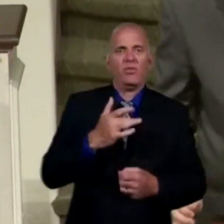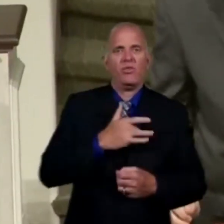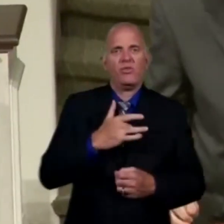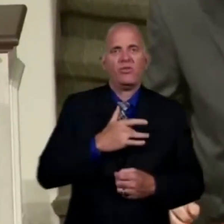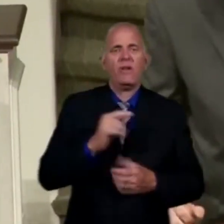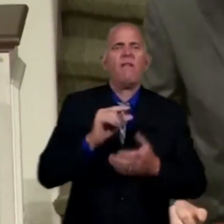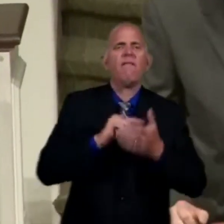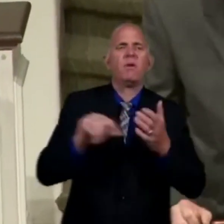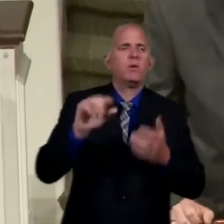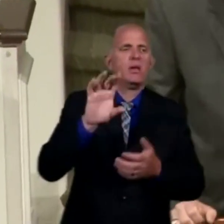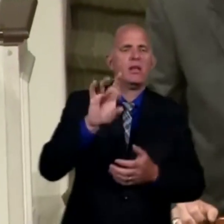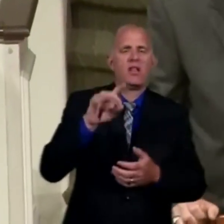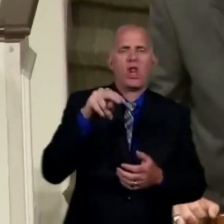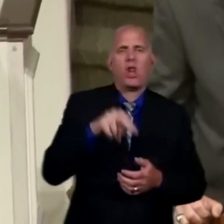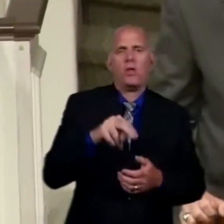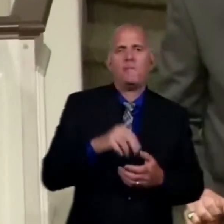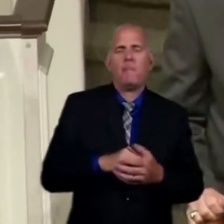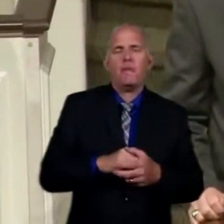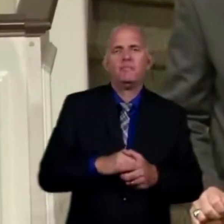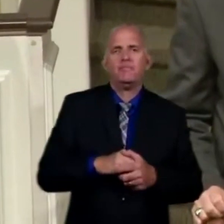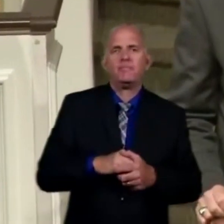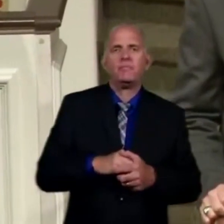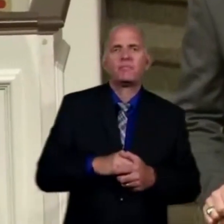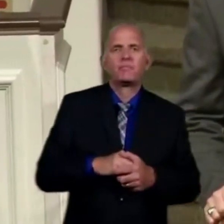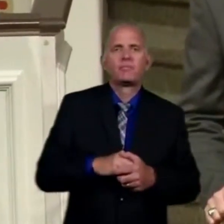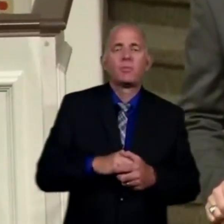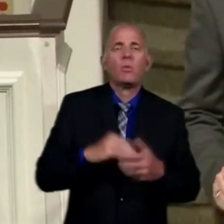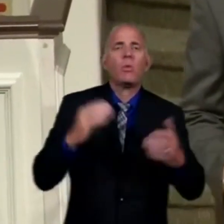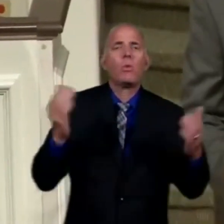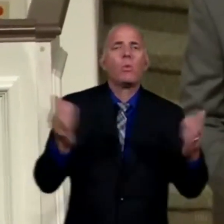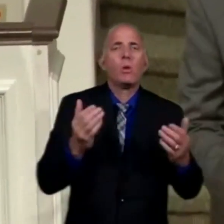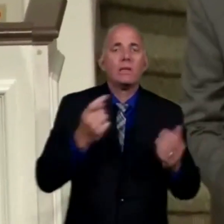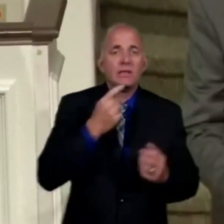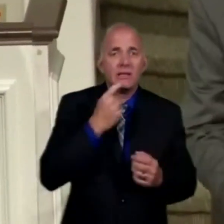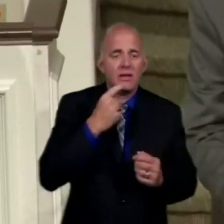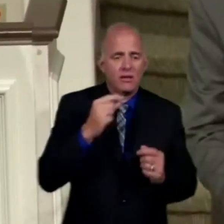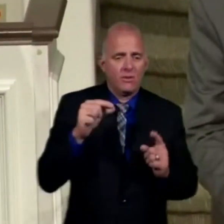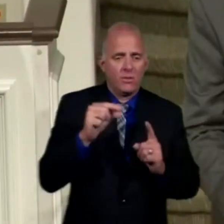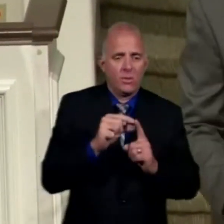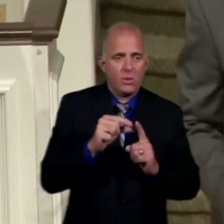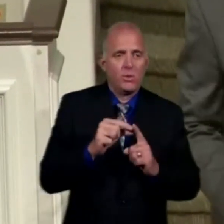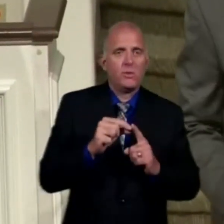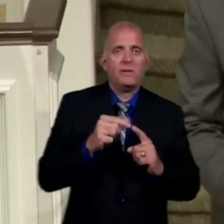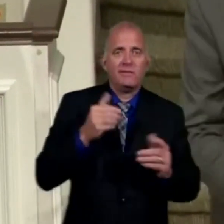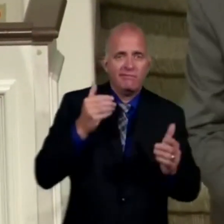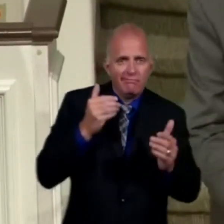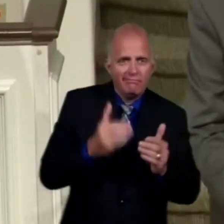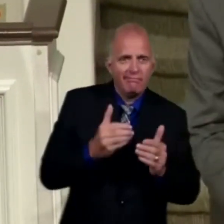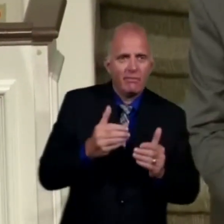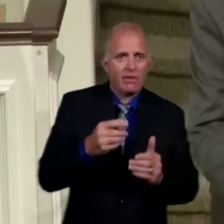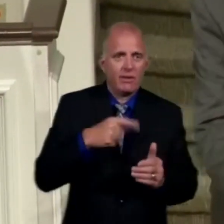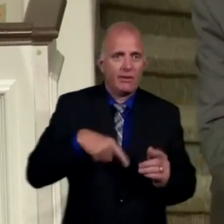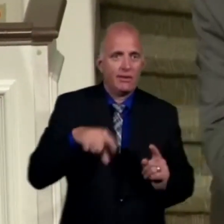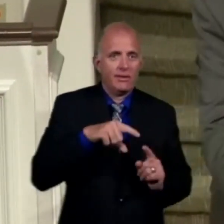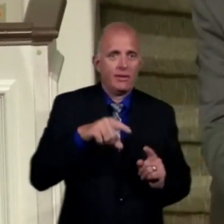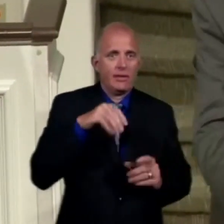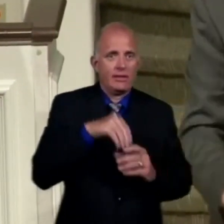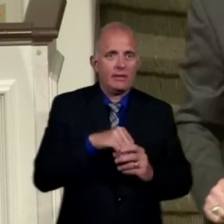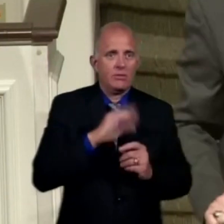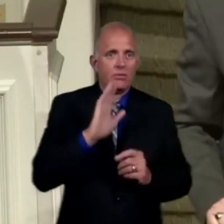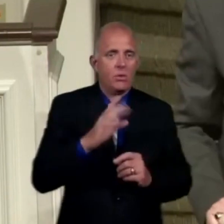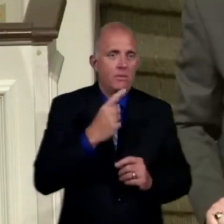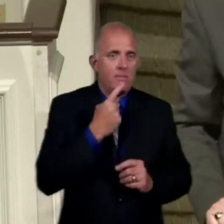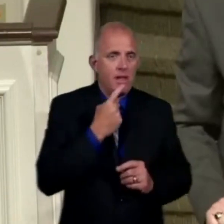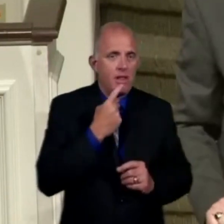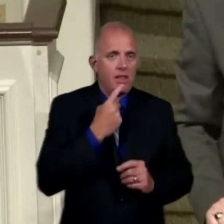would? But what saith it? The Word is what? Nigh thee. Even in thy mouth and thy heart,